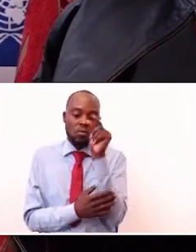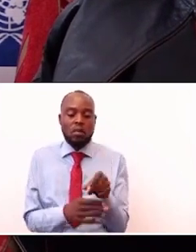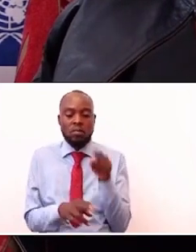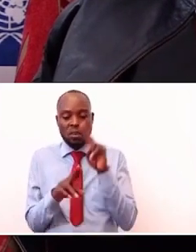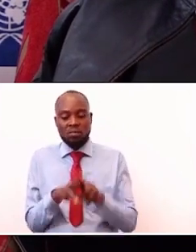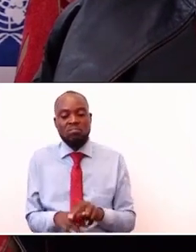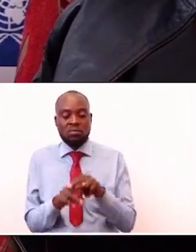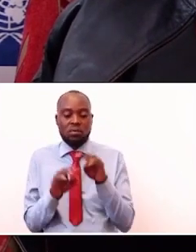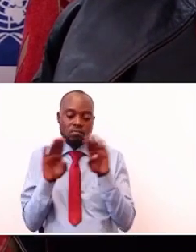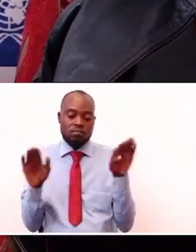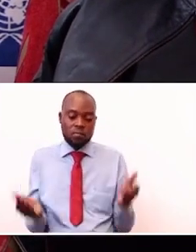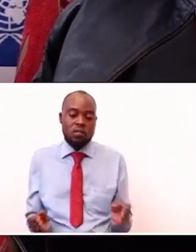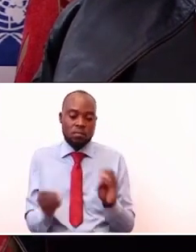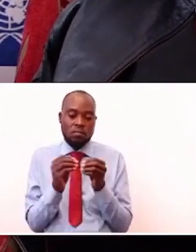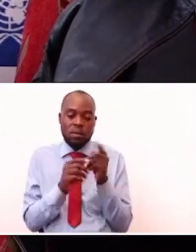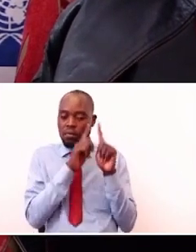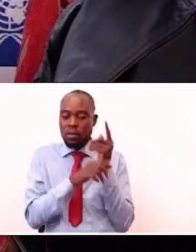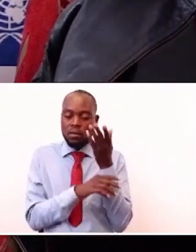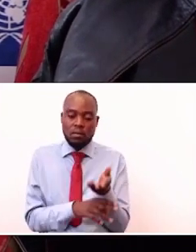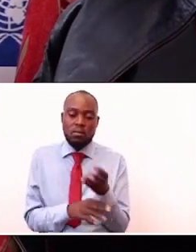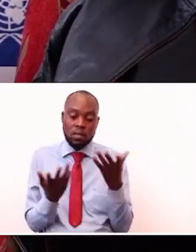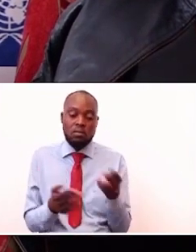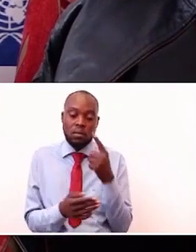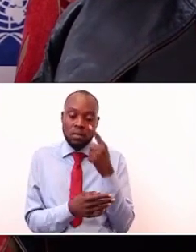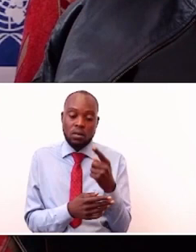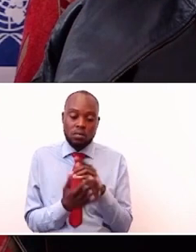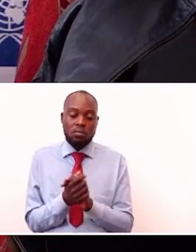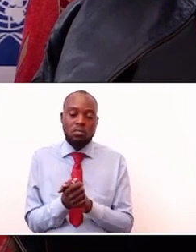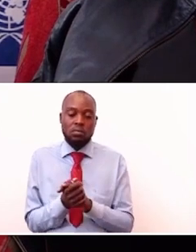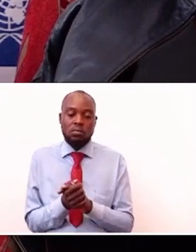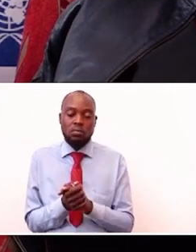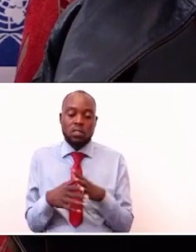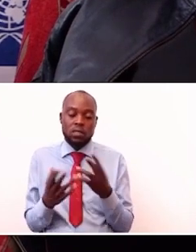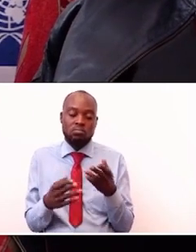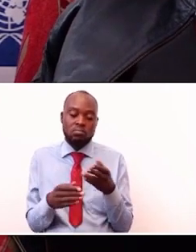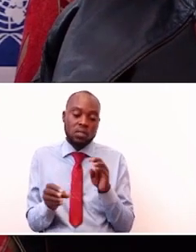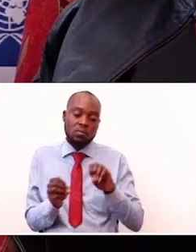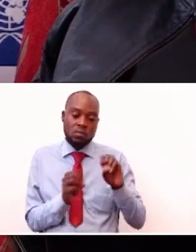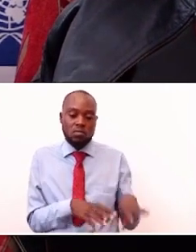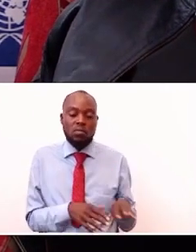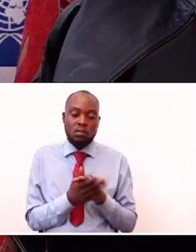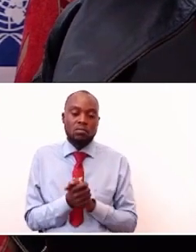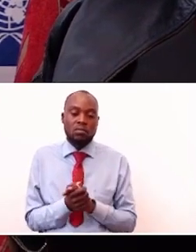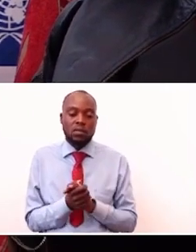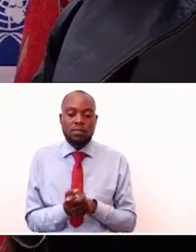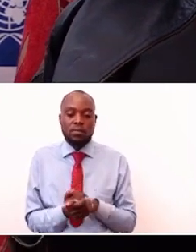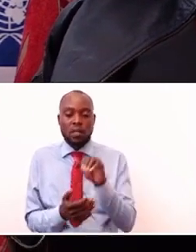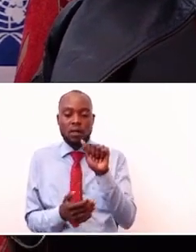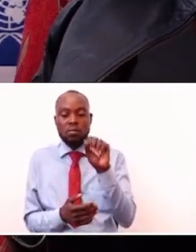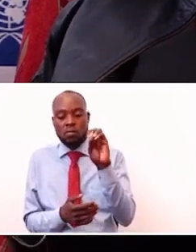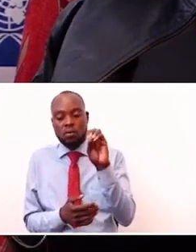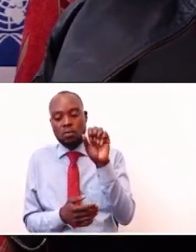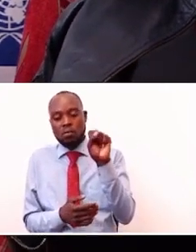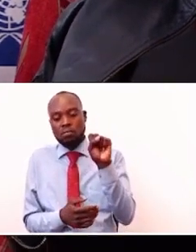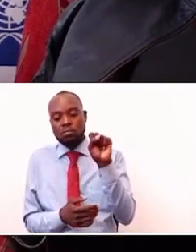determining those, making those decisions. And what we have seen historically is that when you let the OECDs and the FATFs